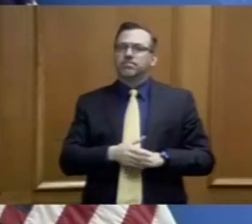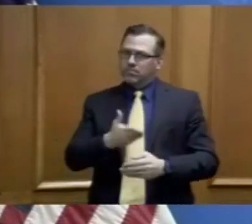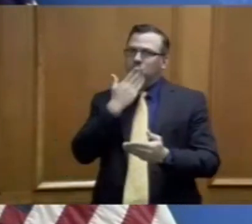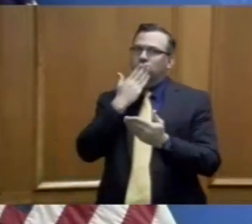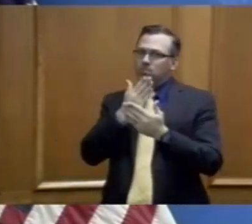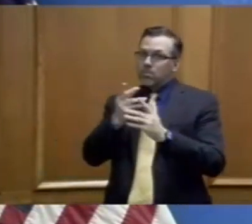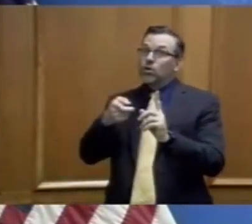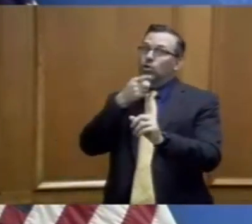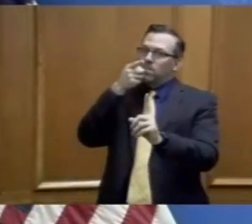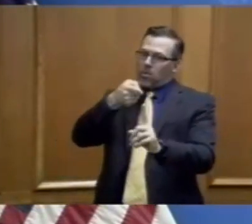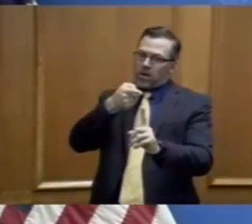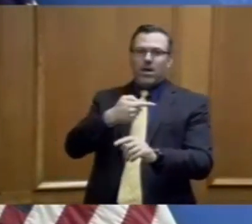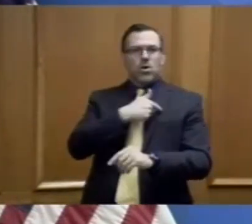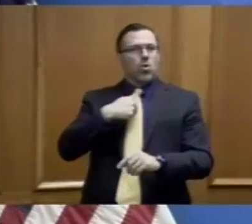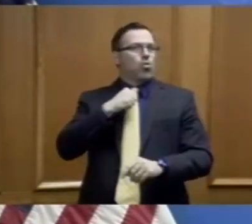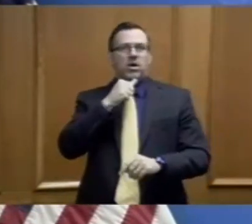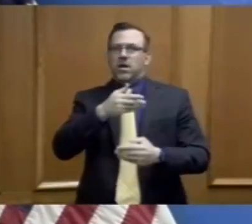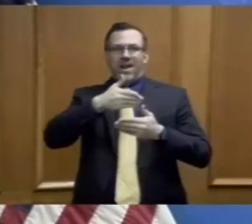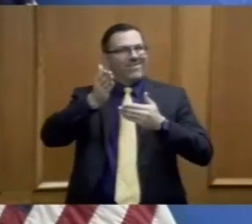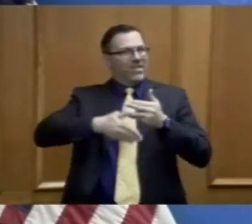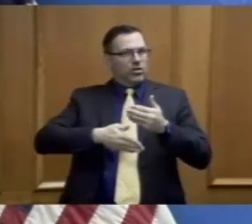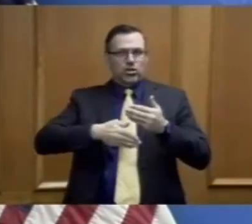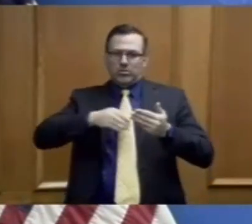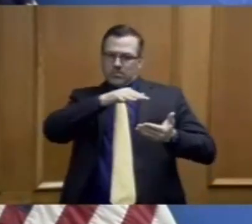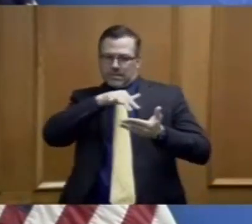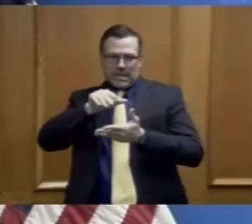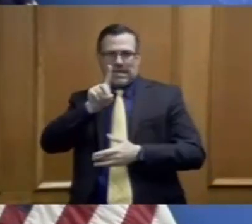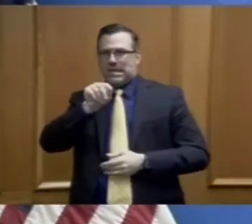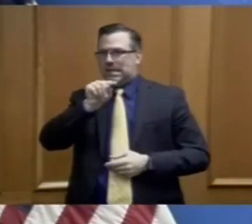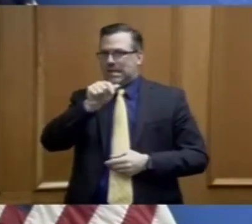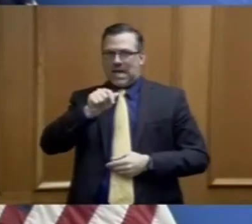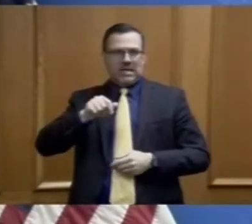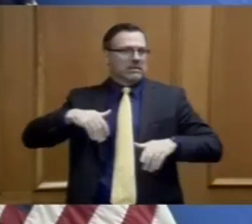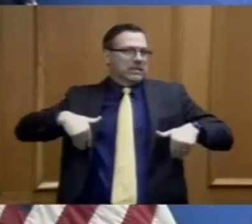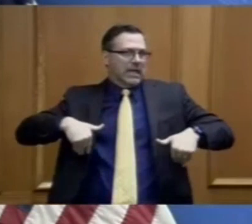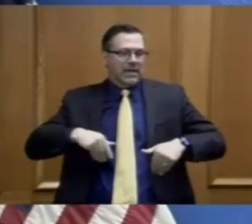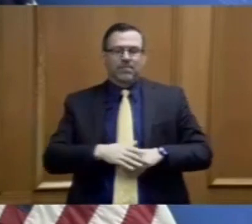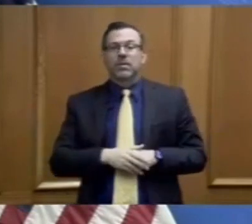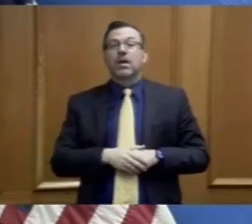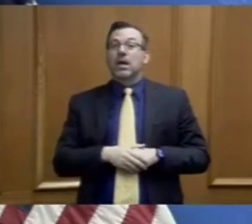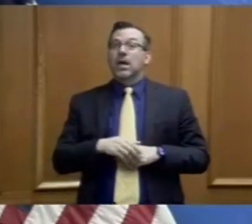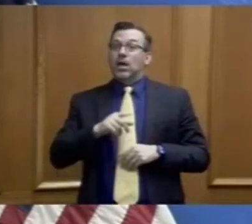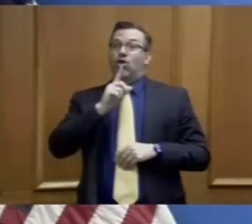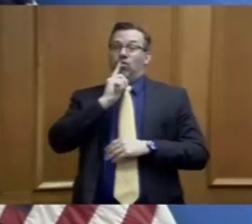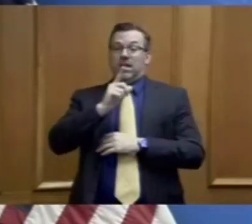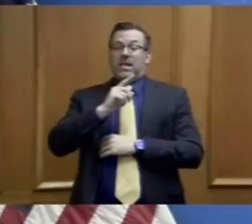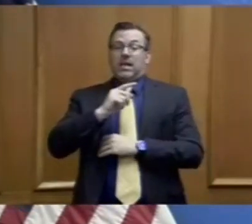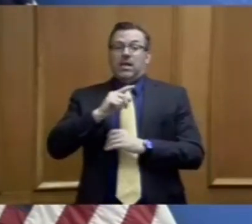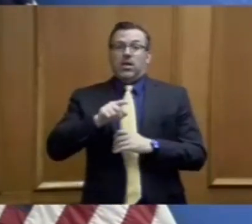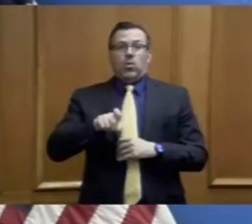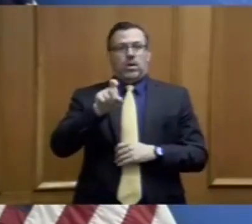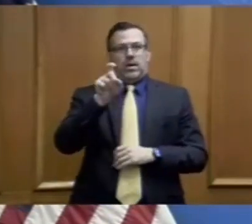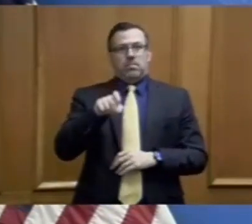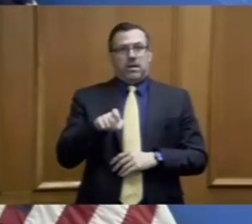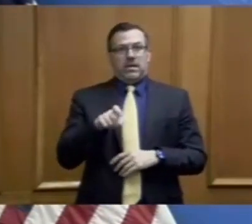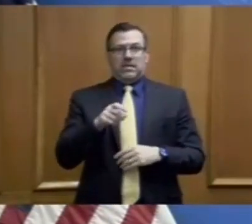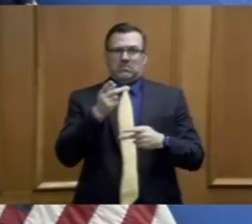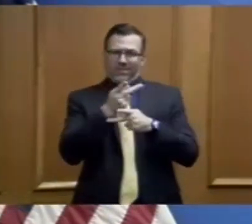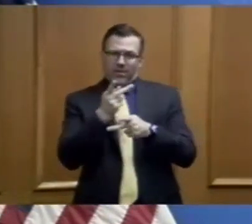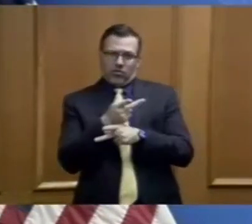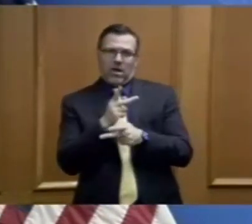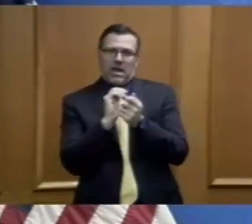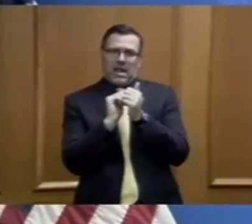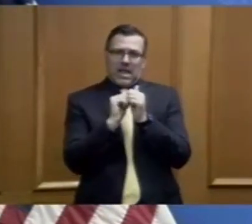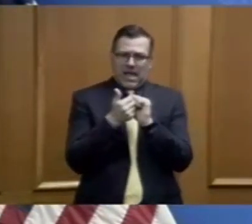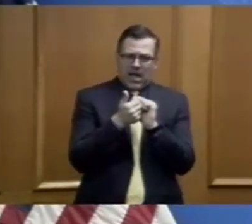done looking at data. In fact, I would submit that we need to be more cognizant of how our trends are moving now,